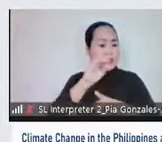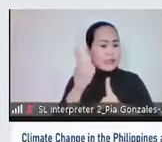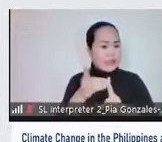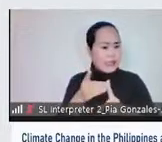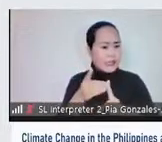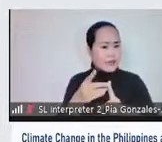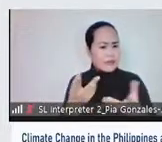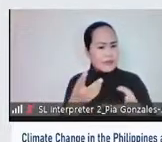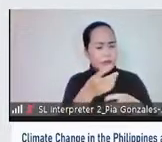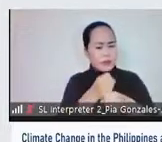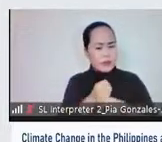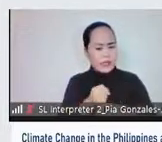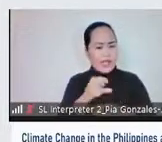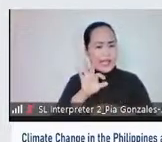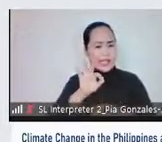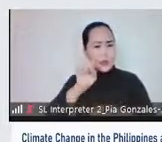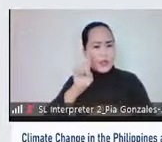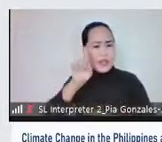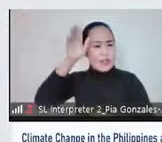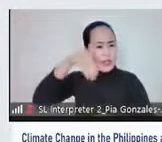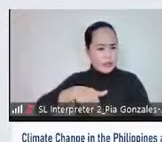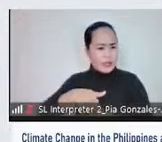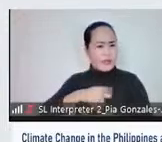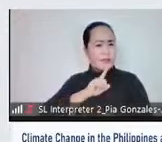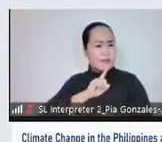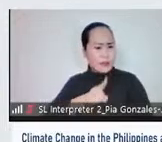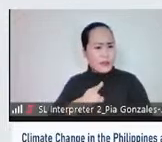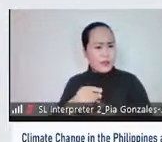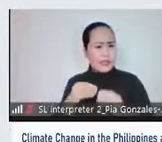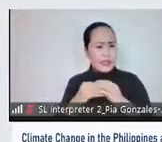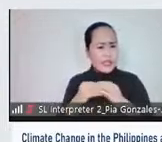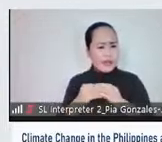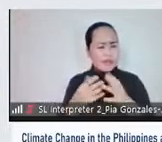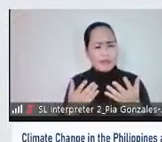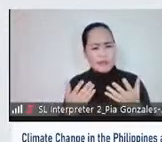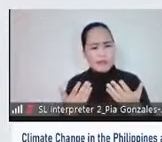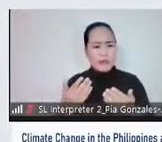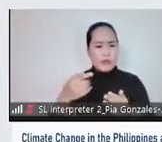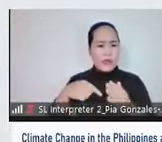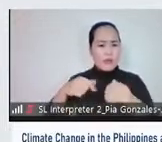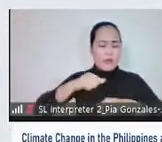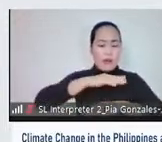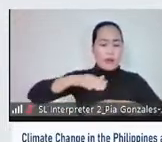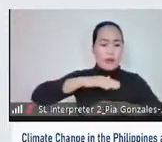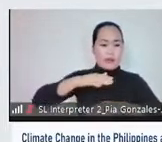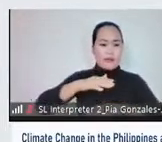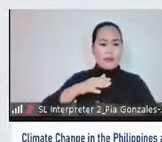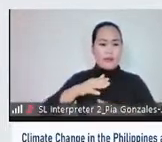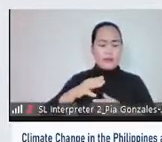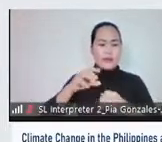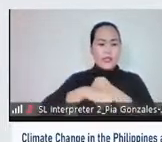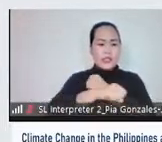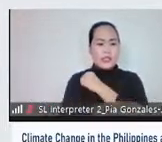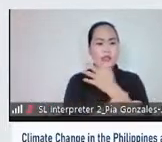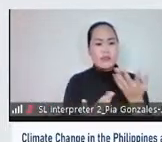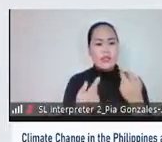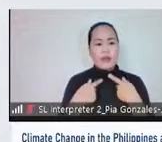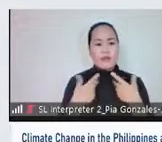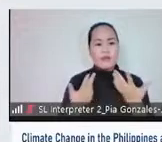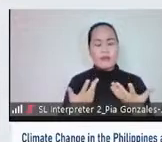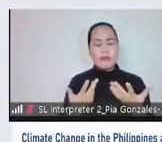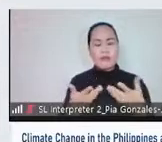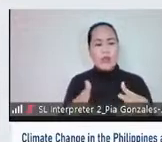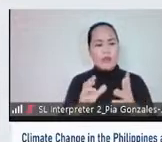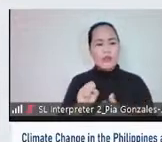91,000, when actually the cave was above sea level, and it allowed